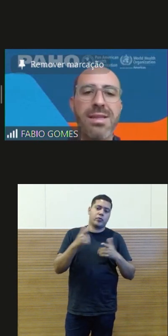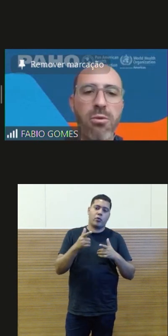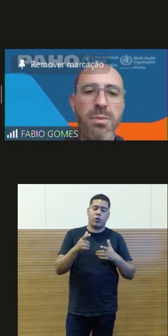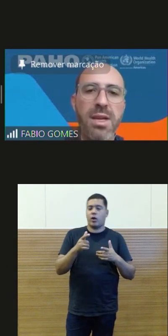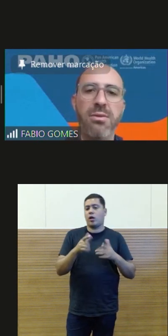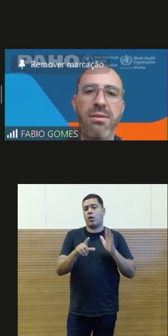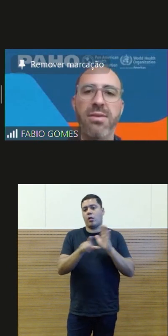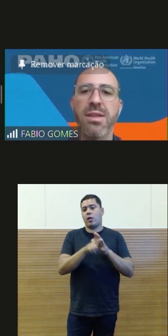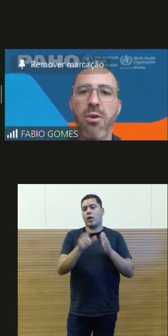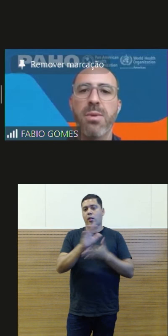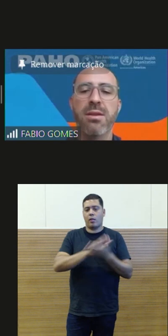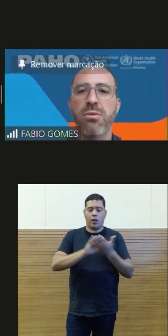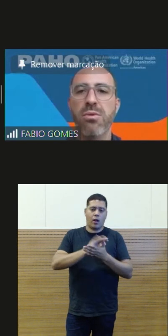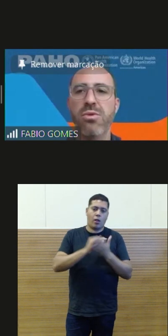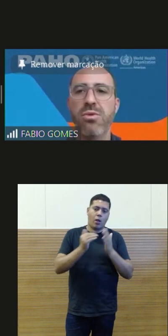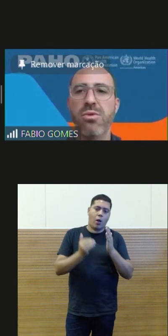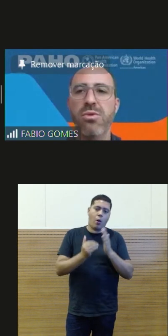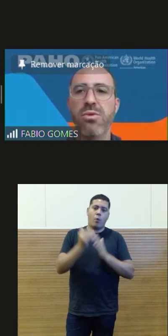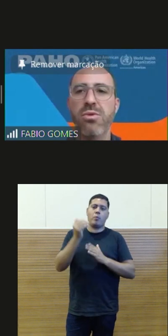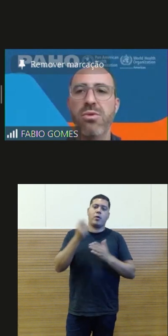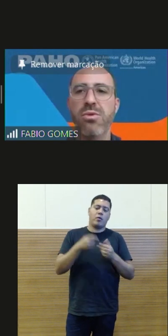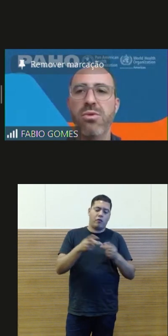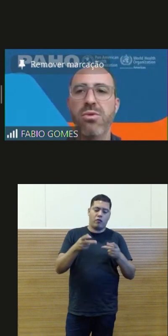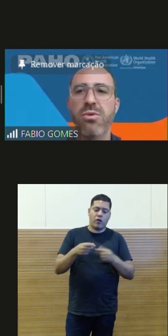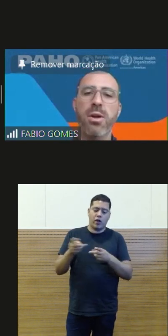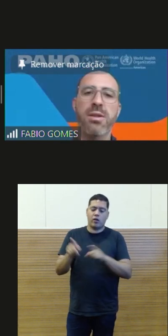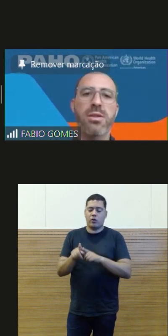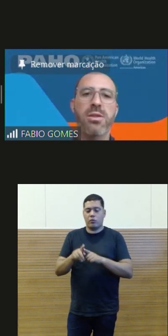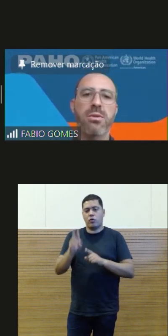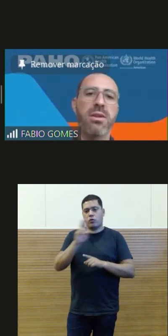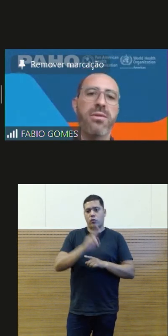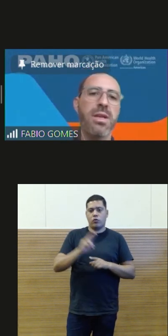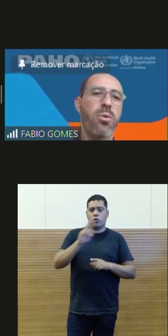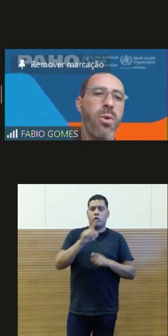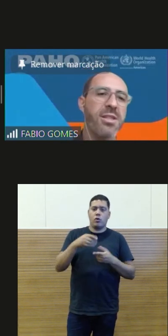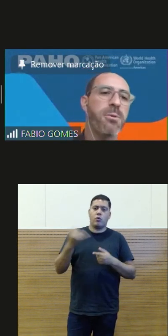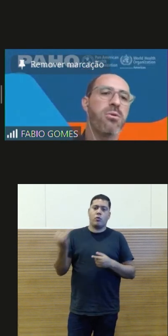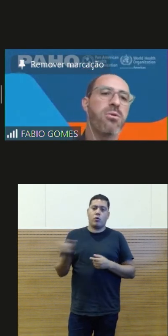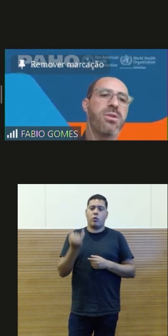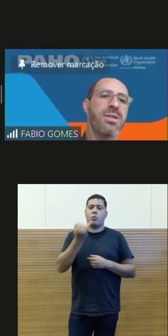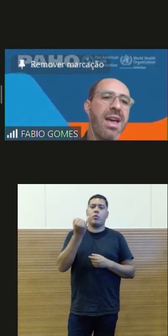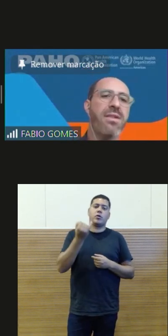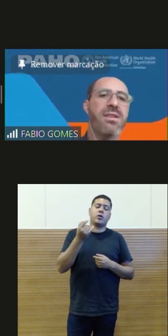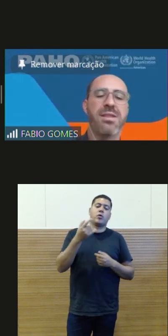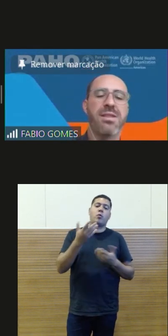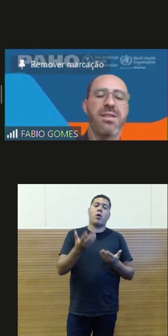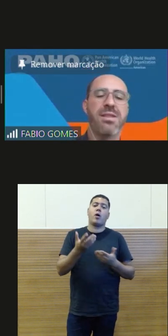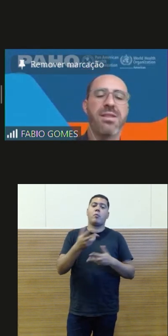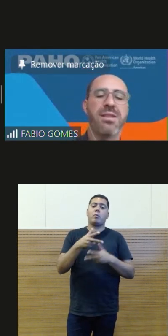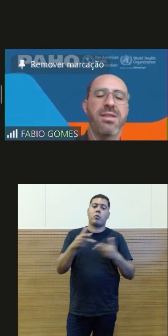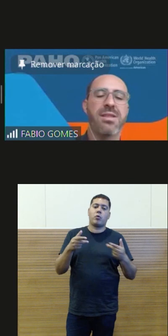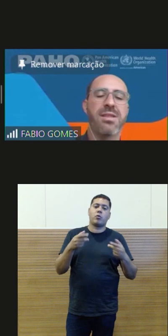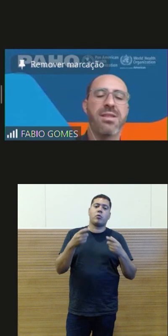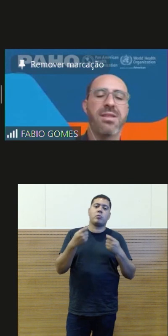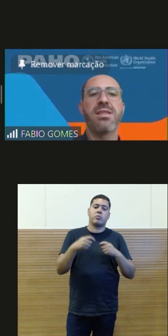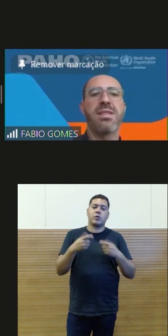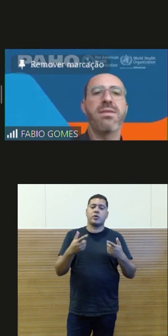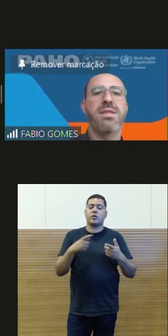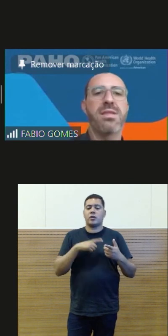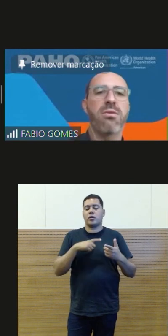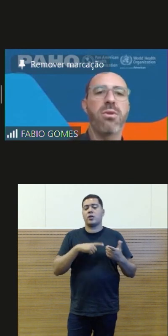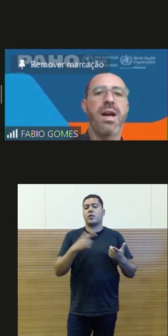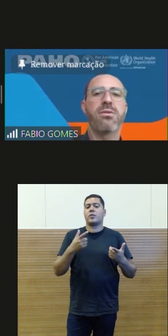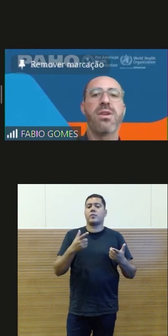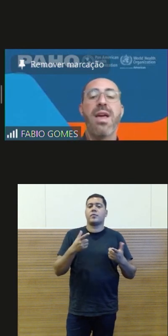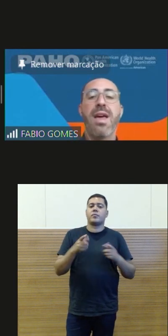have labeling warnings, they increase their sales and their consumption. So as important as